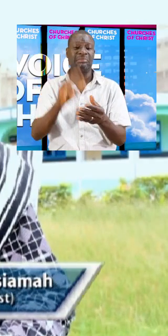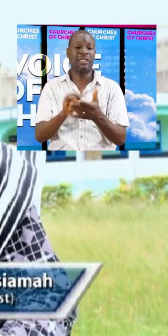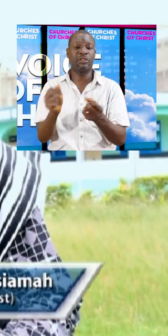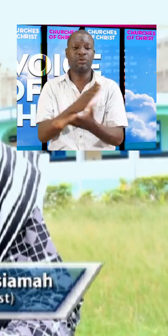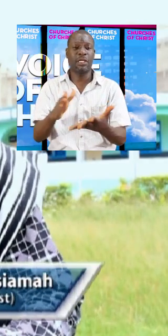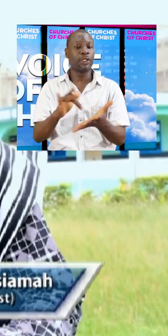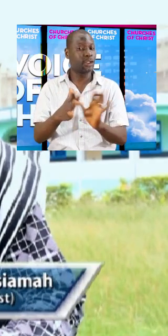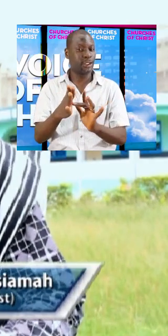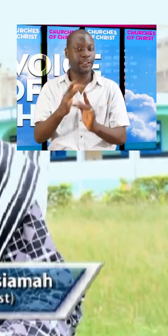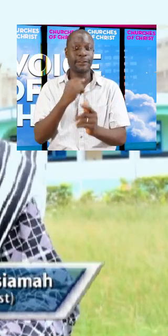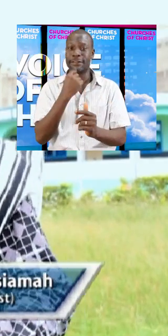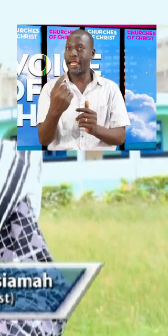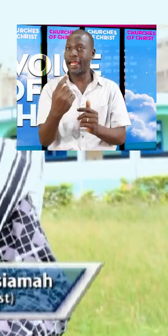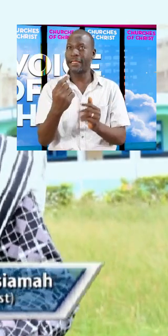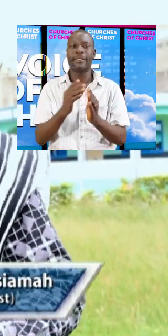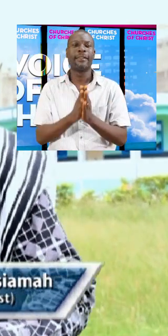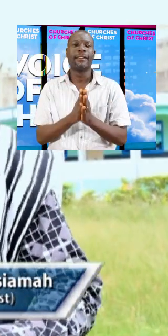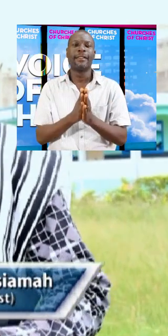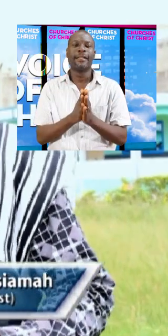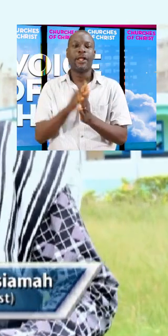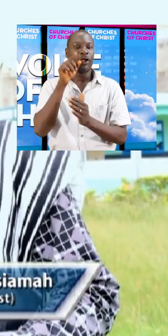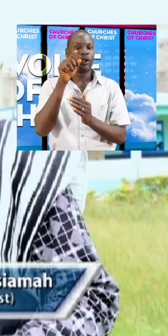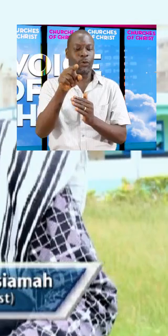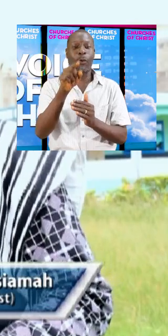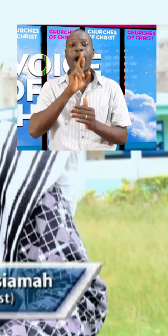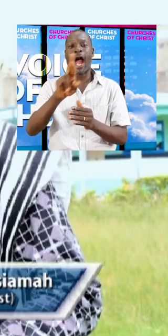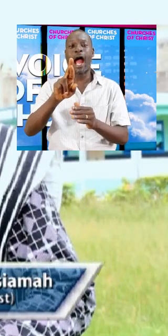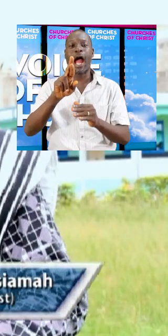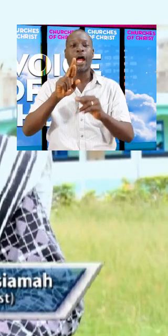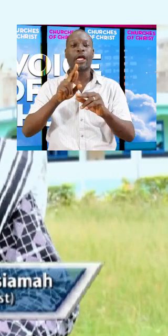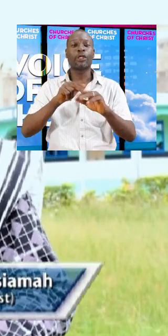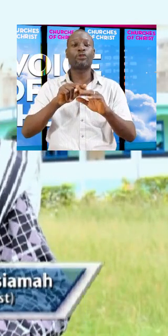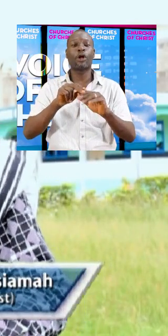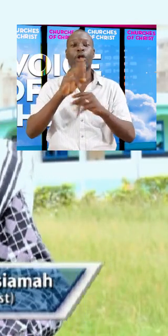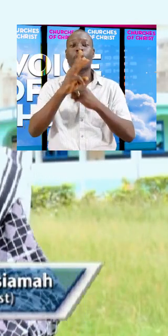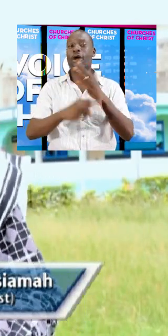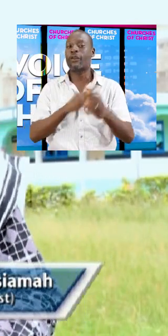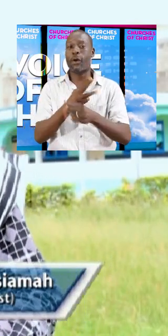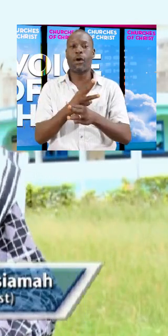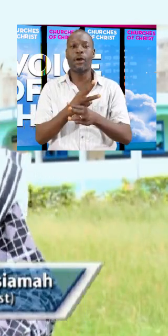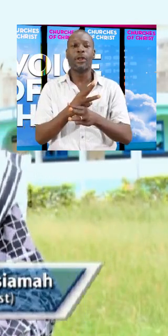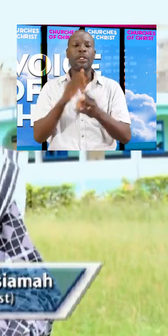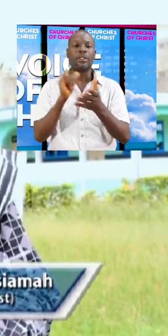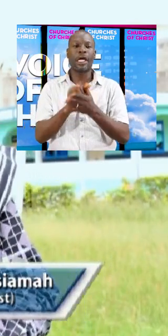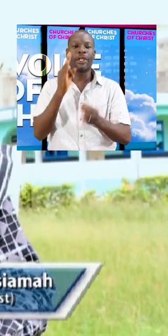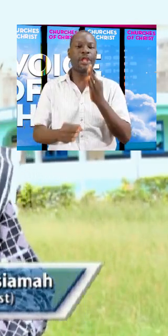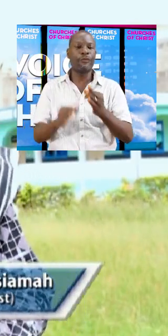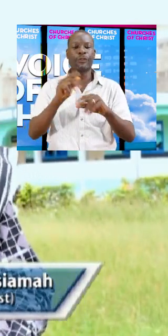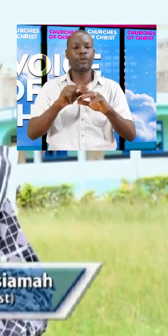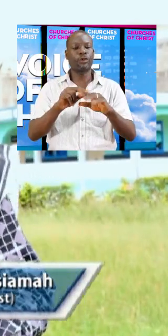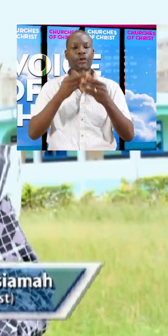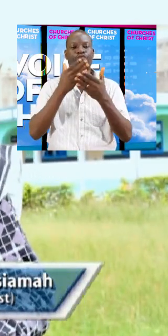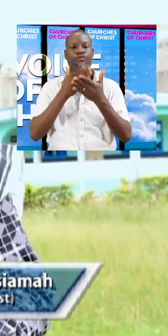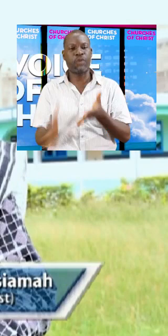Kristo ene kan ayo. Wo se monne asase so enkyene. Na se enkyene ayira ne